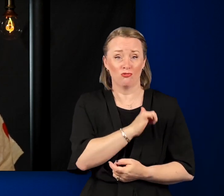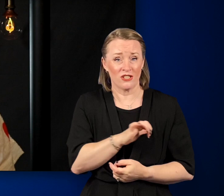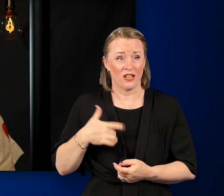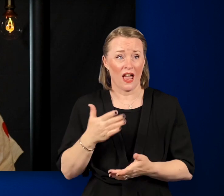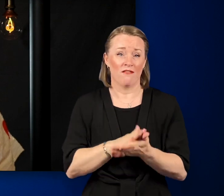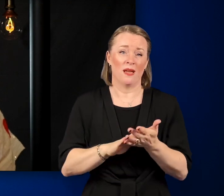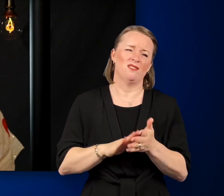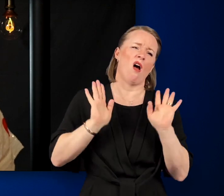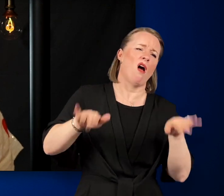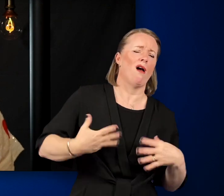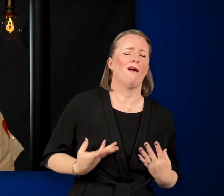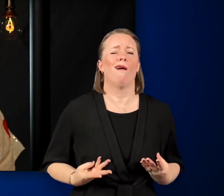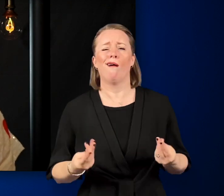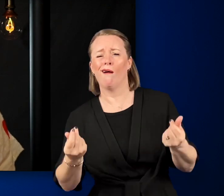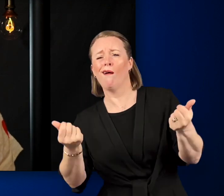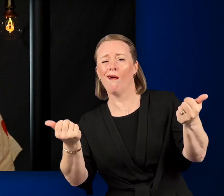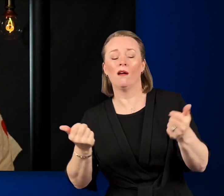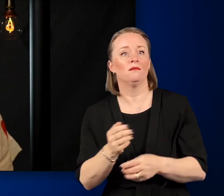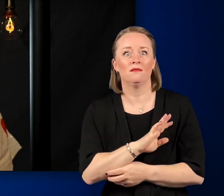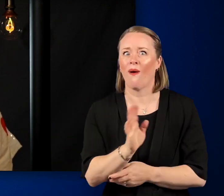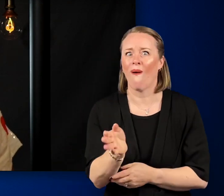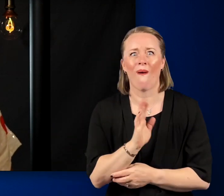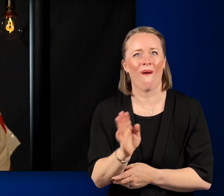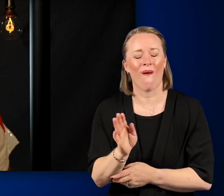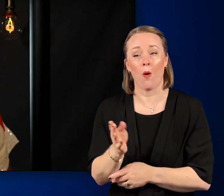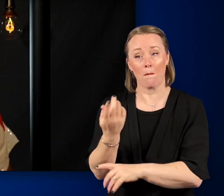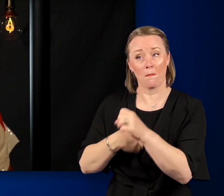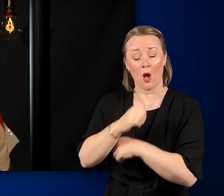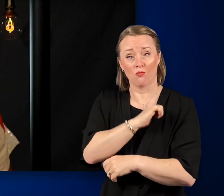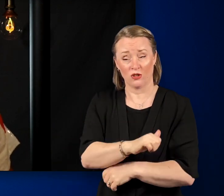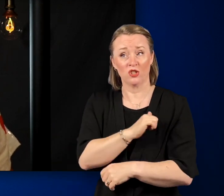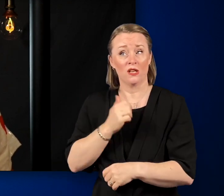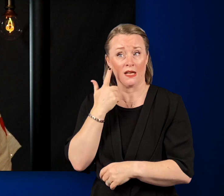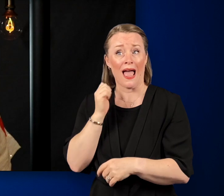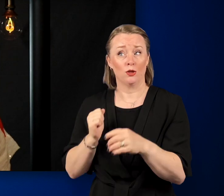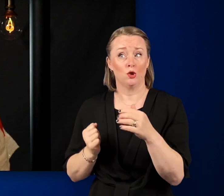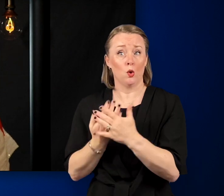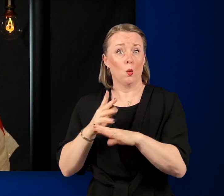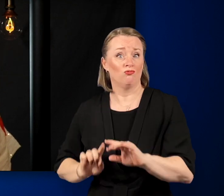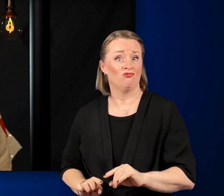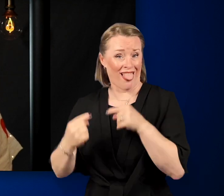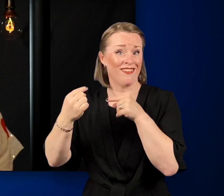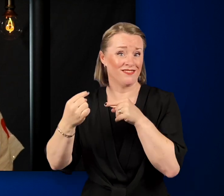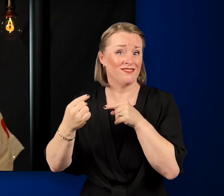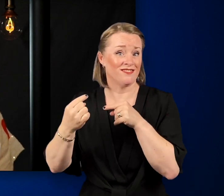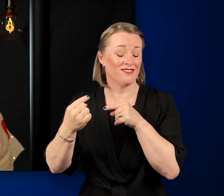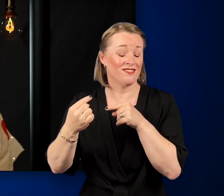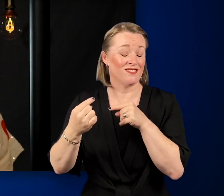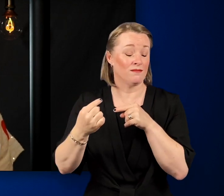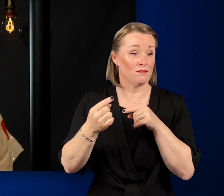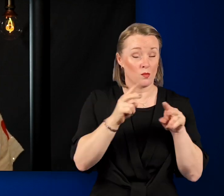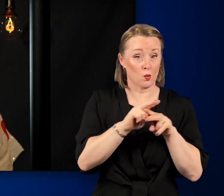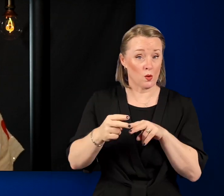lot of difficulties that didn't exist before I gave my life to Christ. In fact, have you noticed that when somebody becomes a Christian, their life